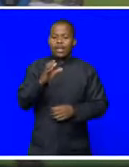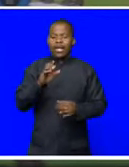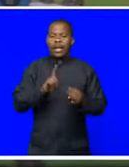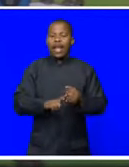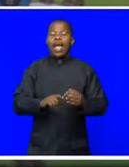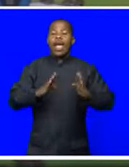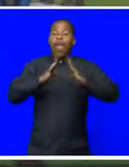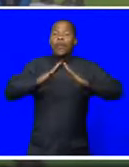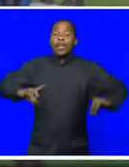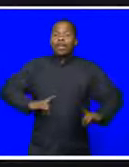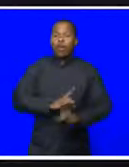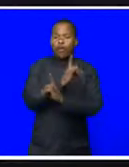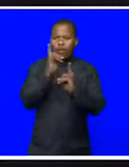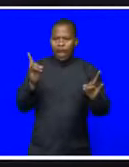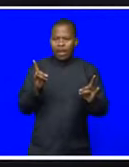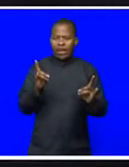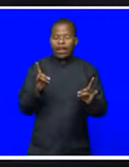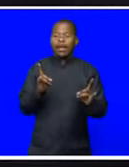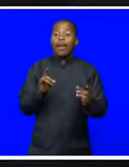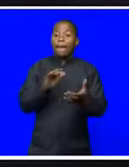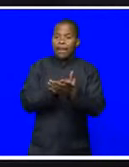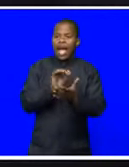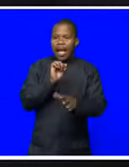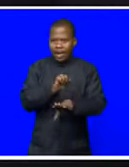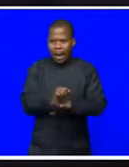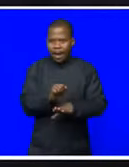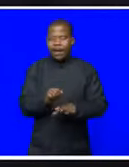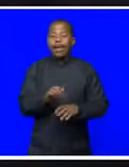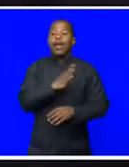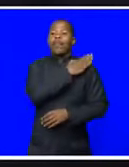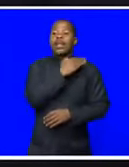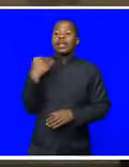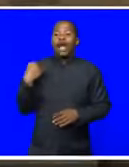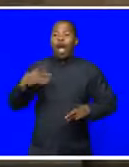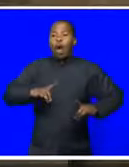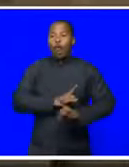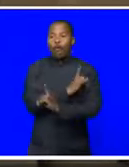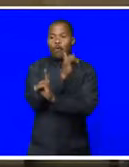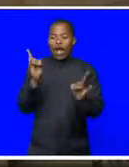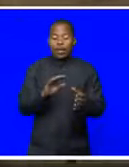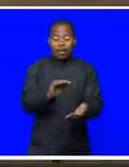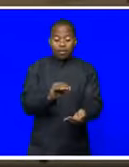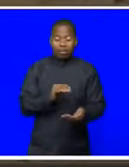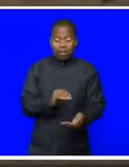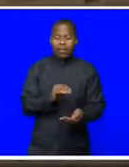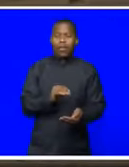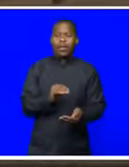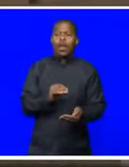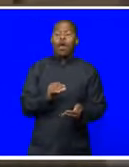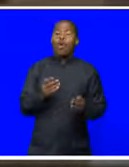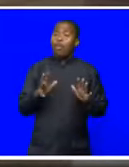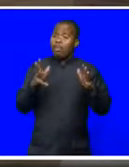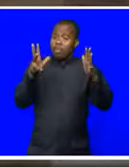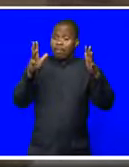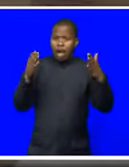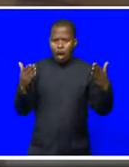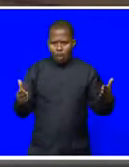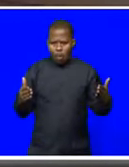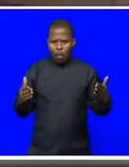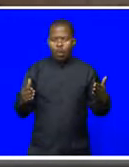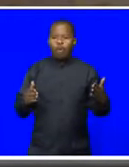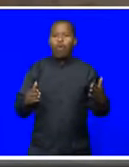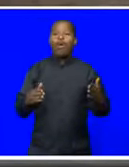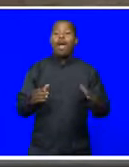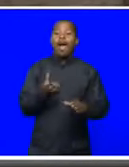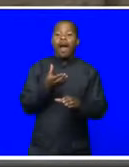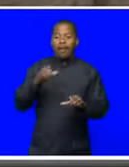Ministry of Health. When receiving the donation, the minister appreciated Taiwan for